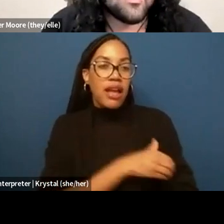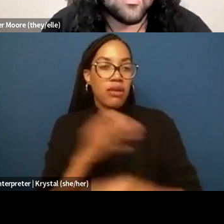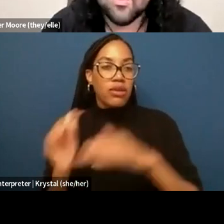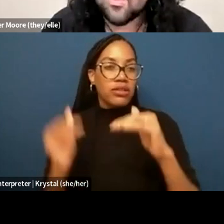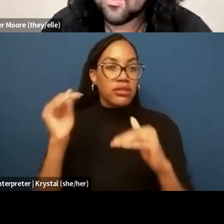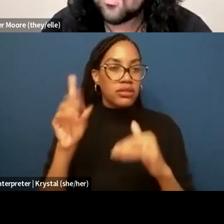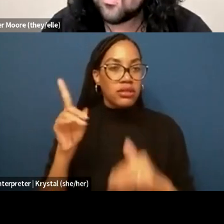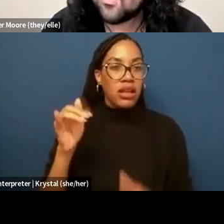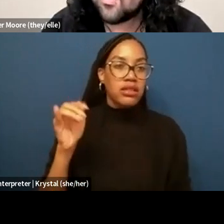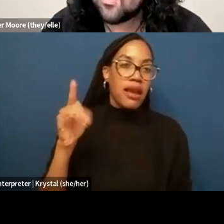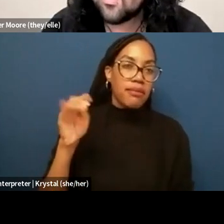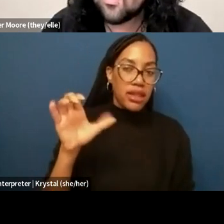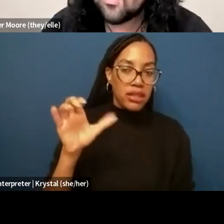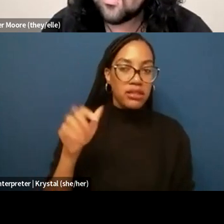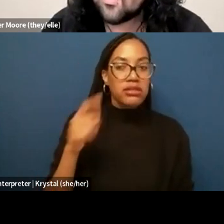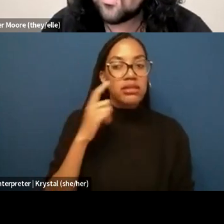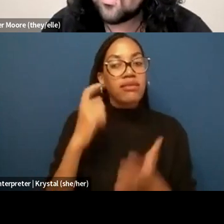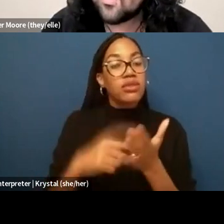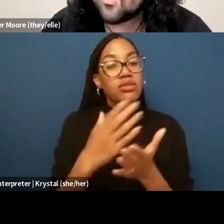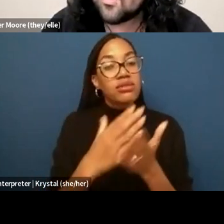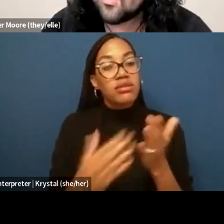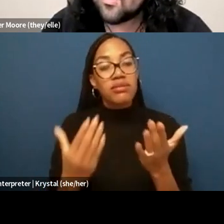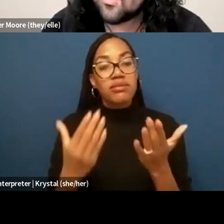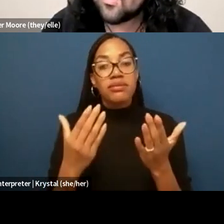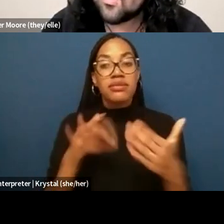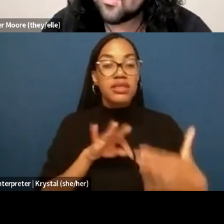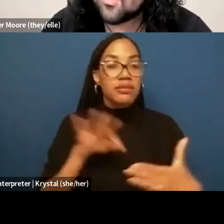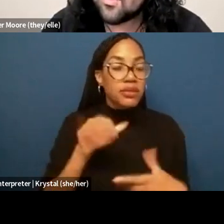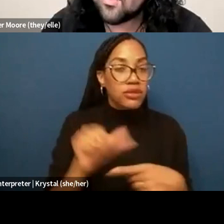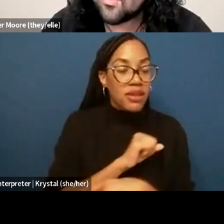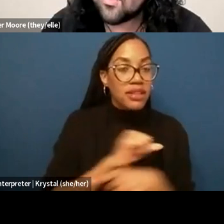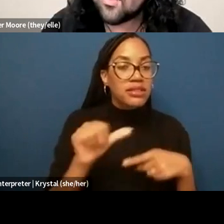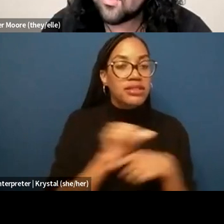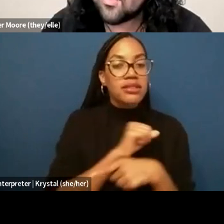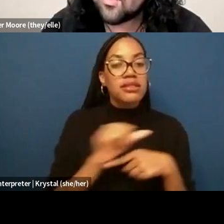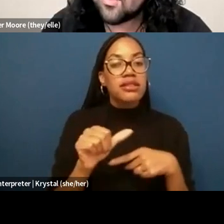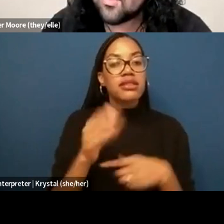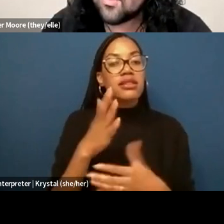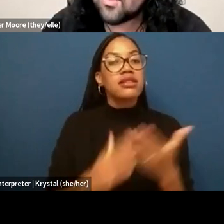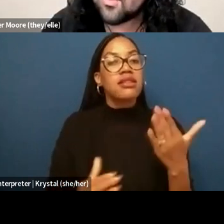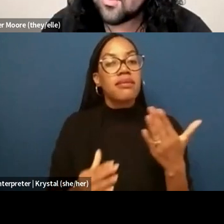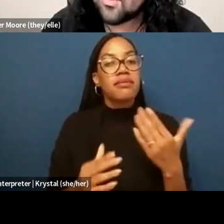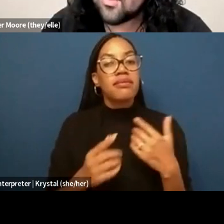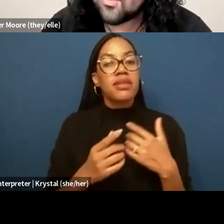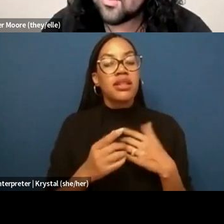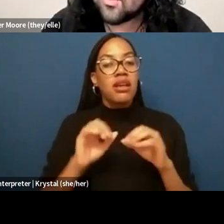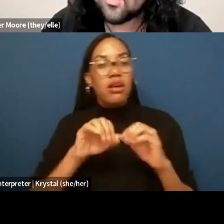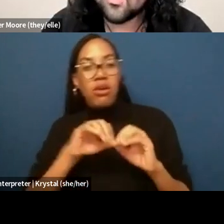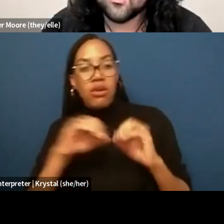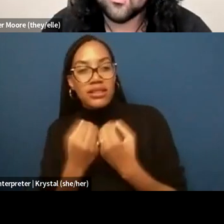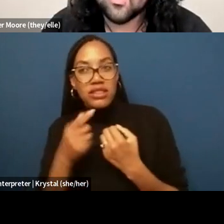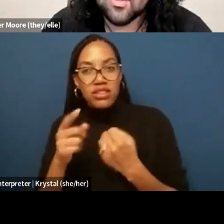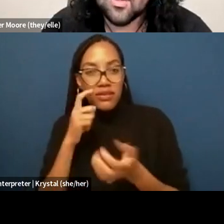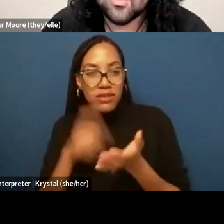our spiritual practices that I'm seeing so many organizer partners utilize, they have apothecaries now within their